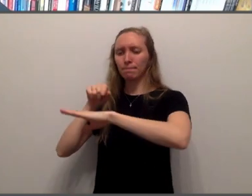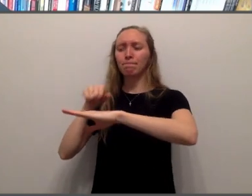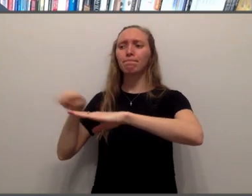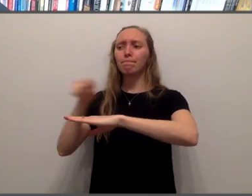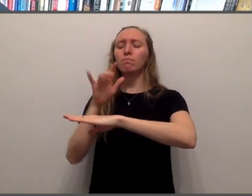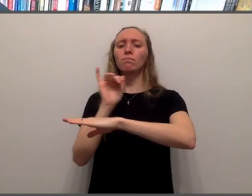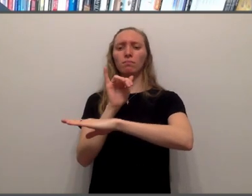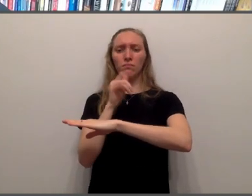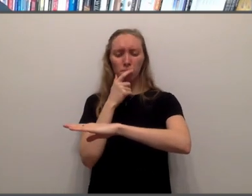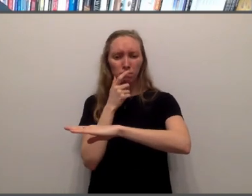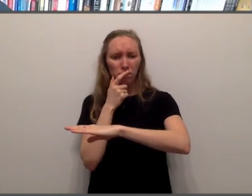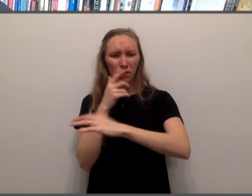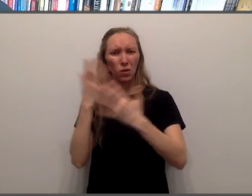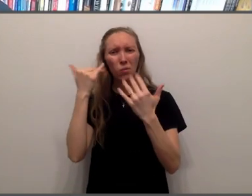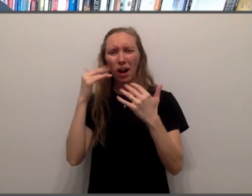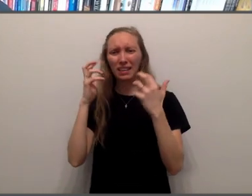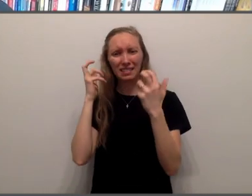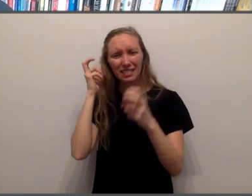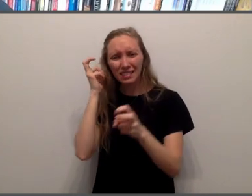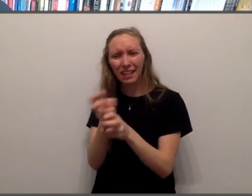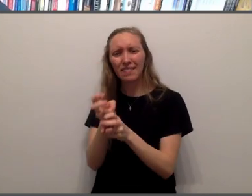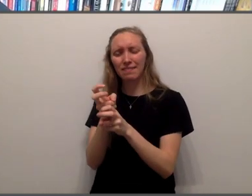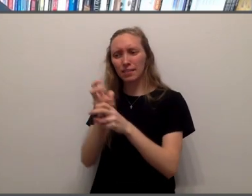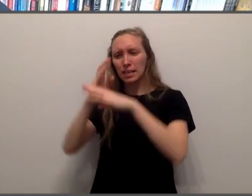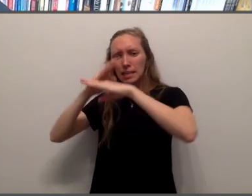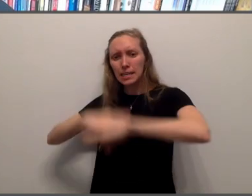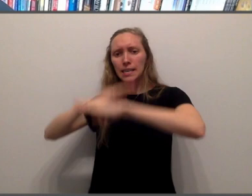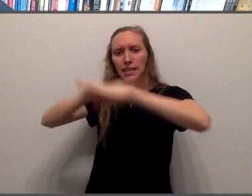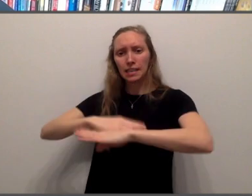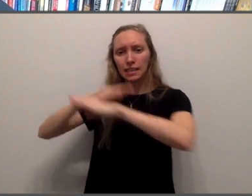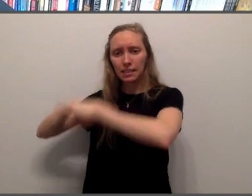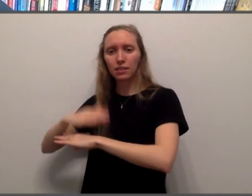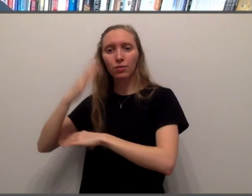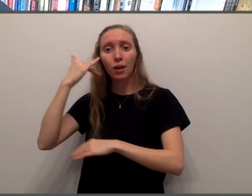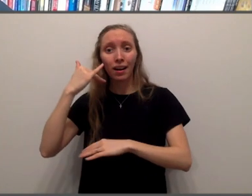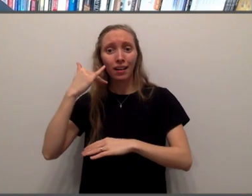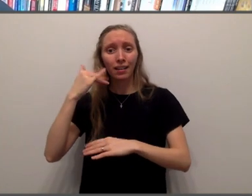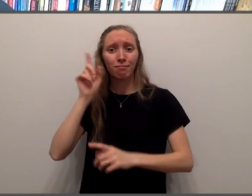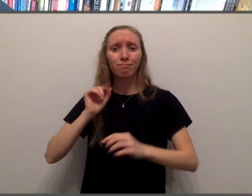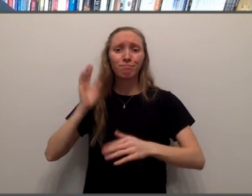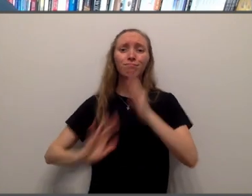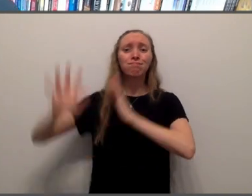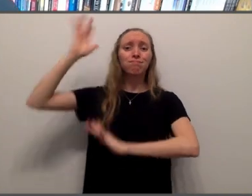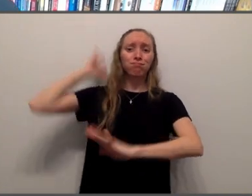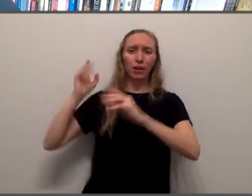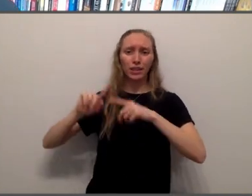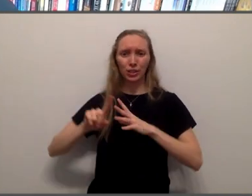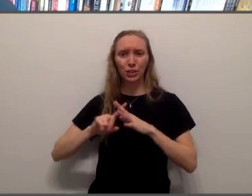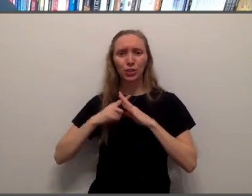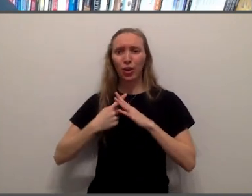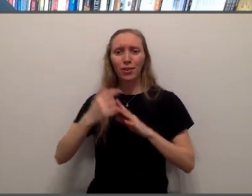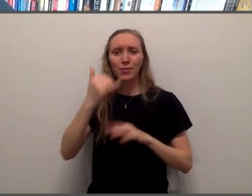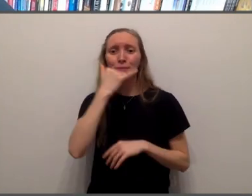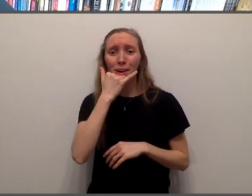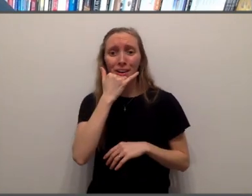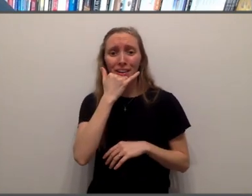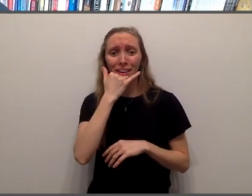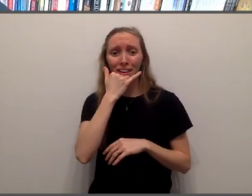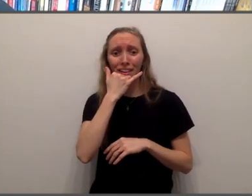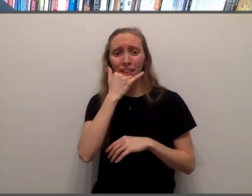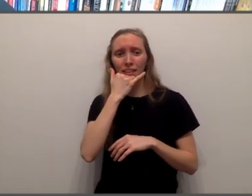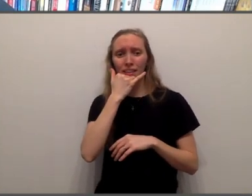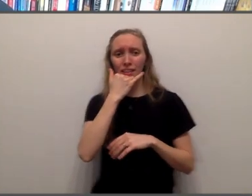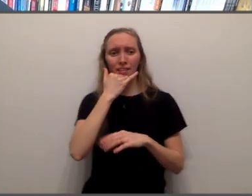crippled. Don't invite persons that can repay you. Instead, when you build the